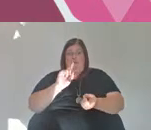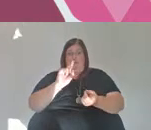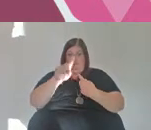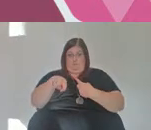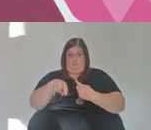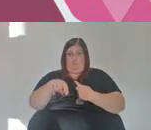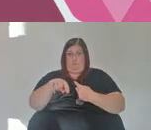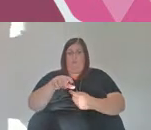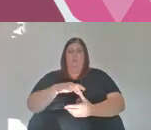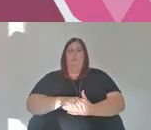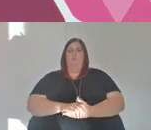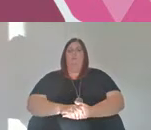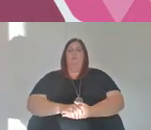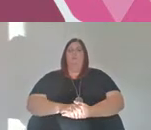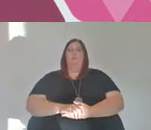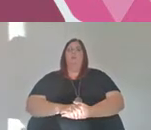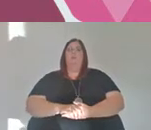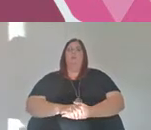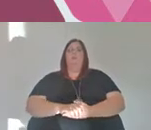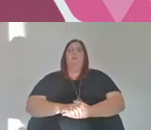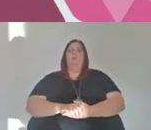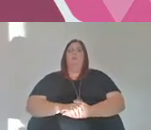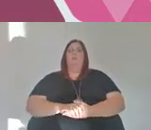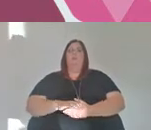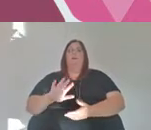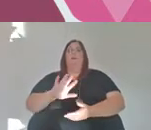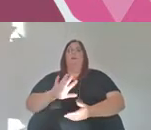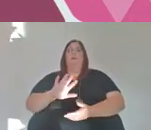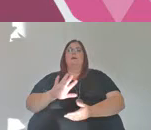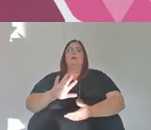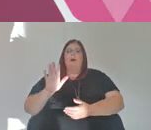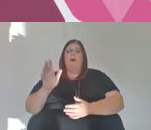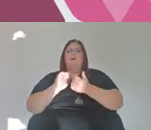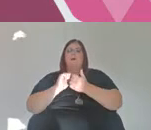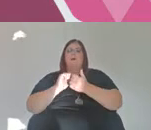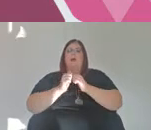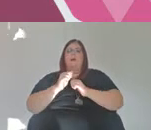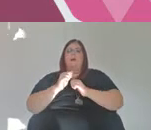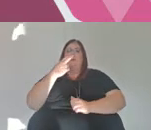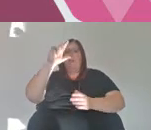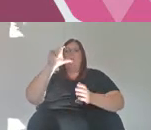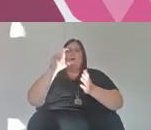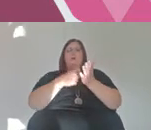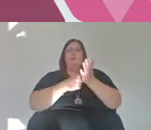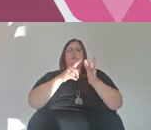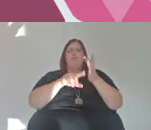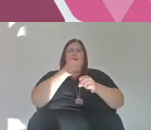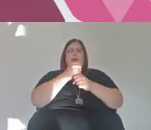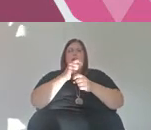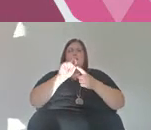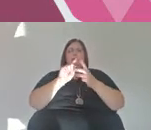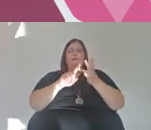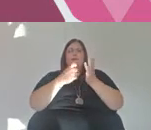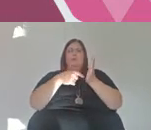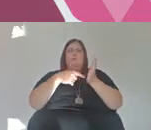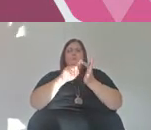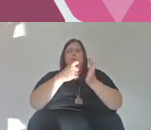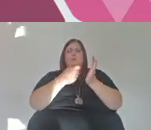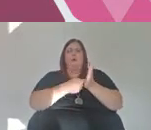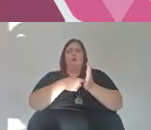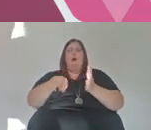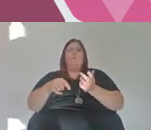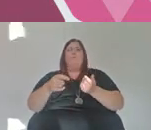first? Yeah, thanks, Alison. And hello, Julia. For colleagues who don't know me, I'm Craig Porter. I'm the Managing Director of the